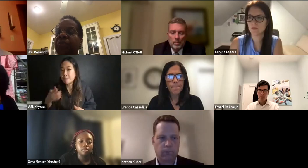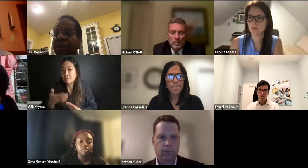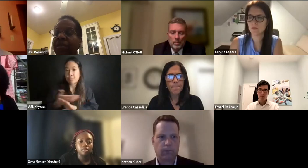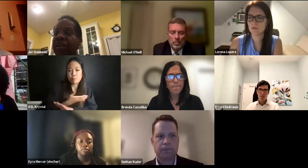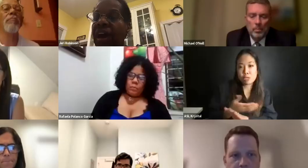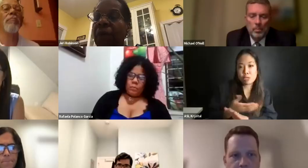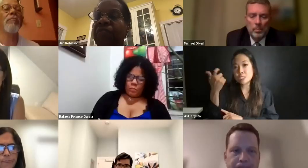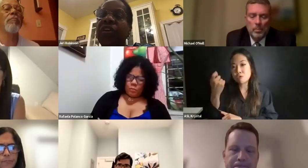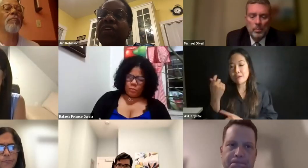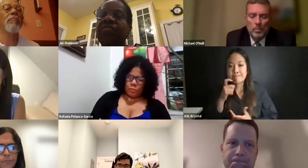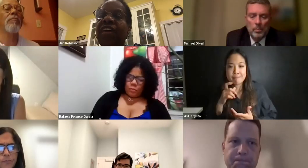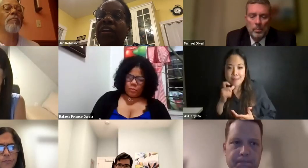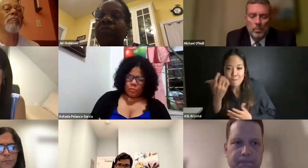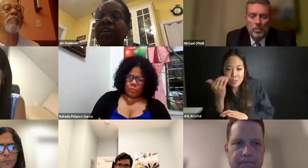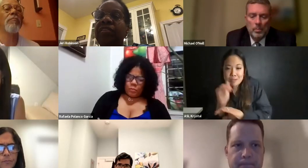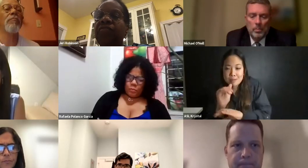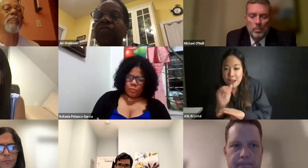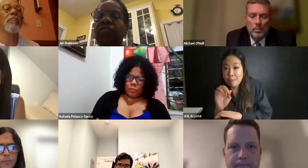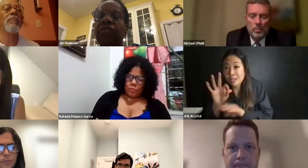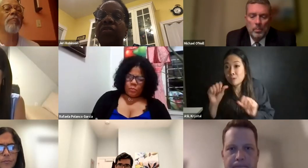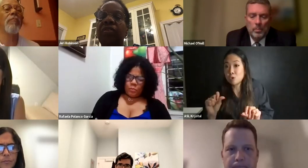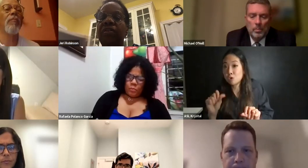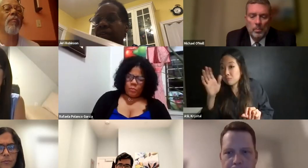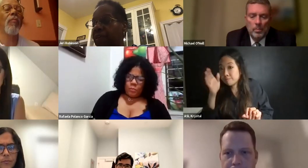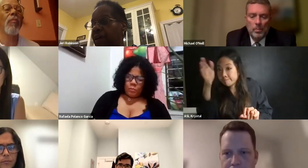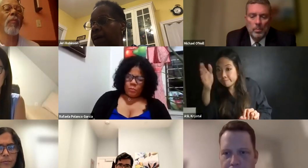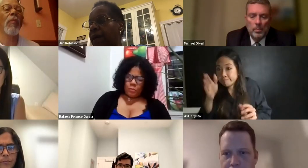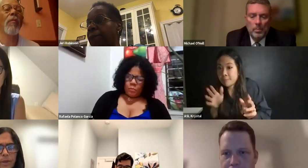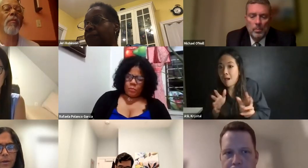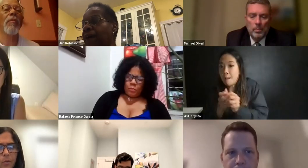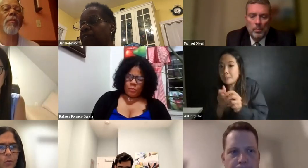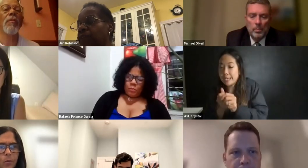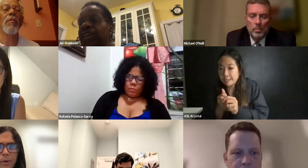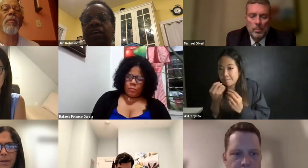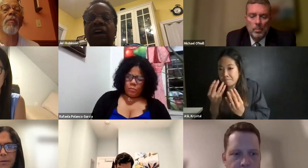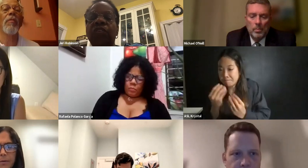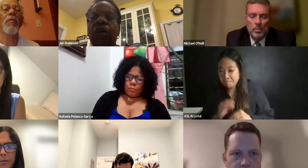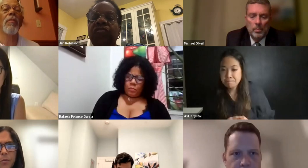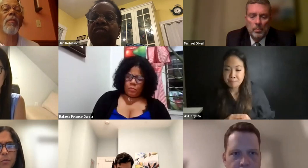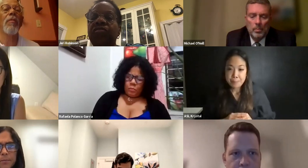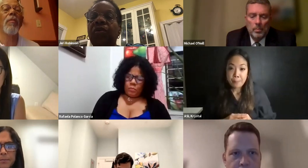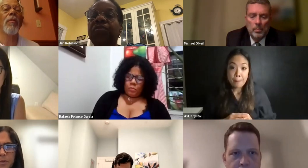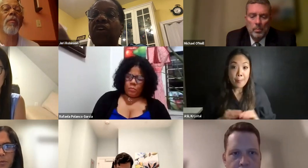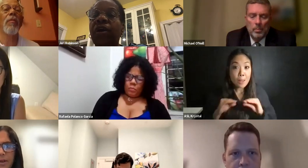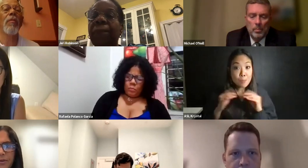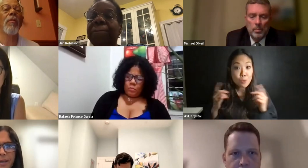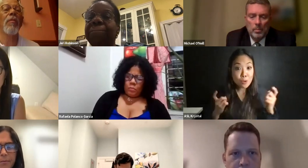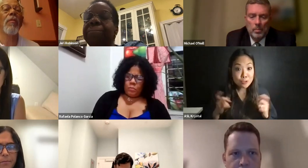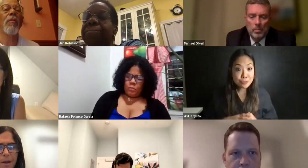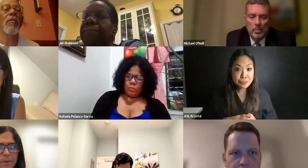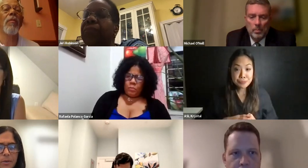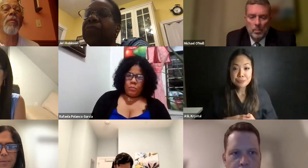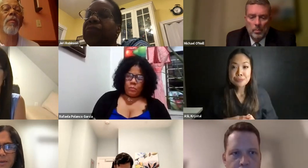tonight but um if you can give us that update in the future um are there any other questions one other